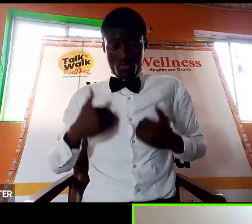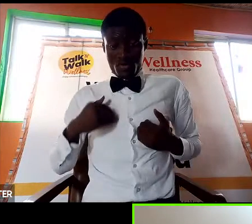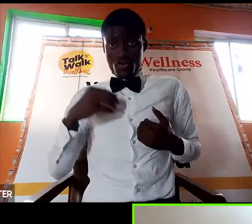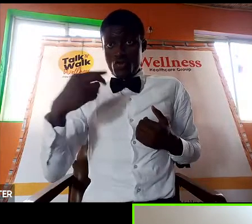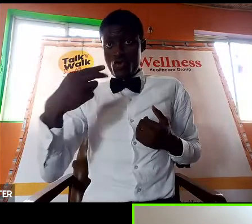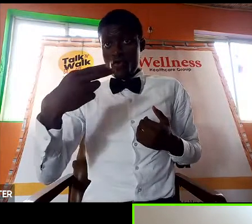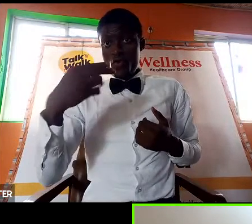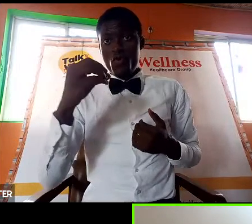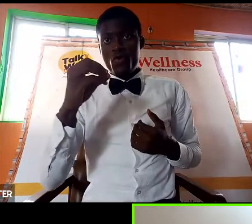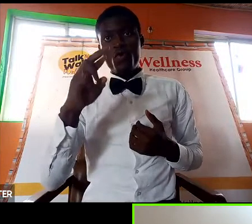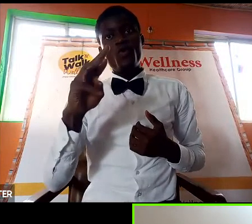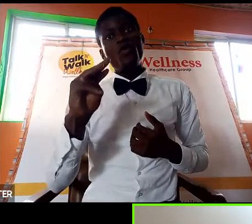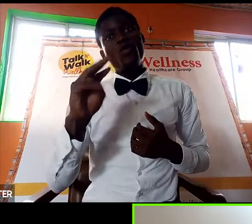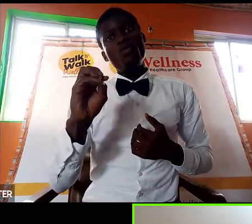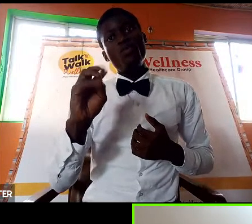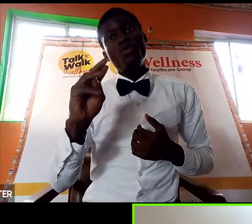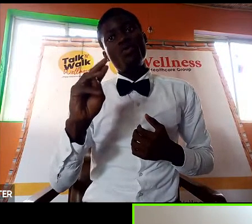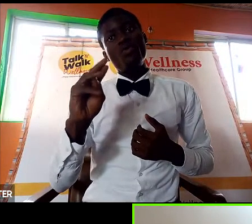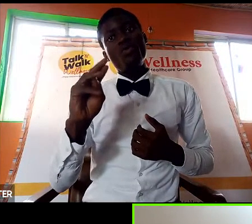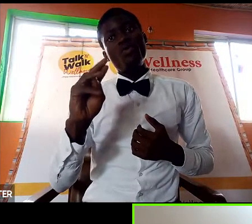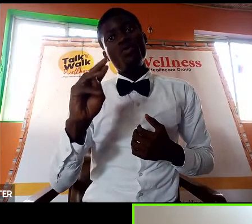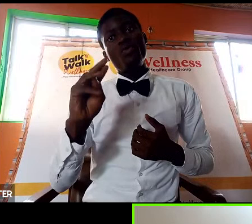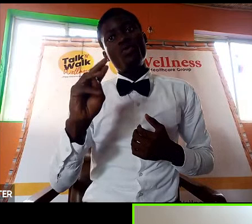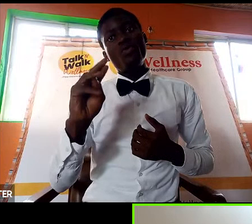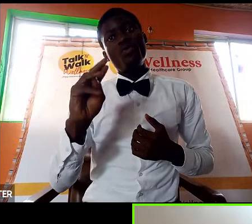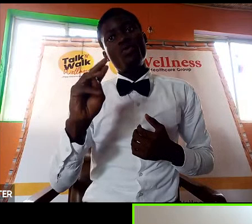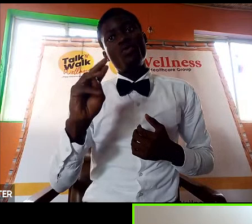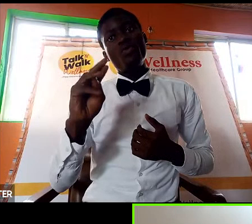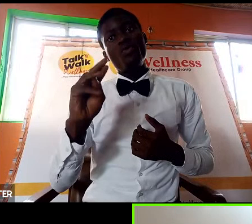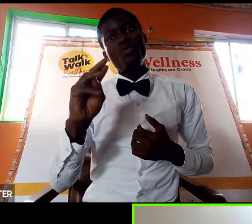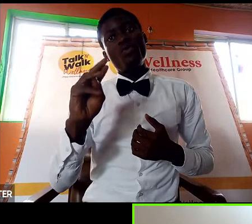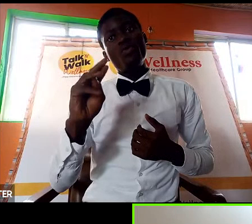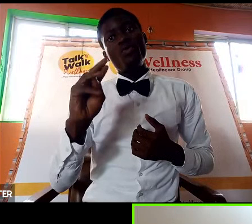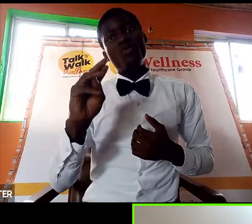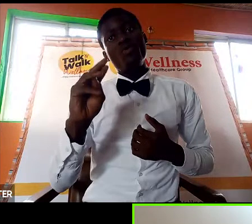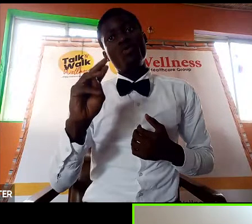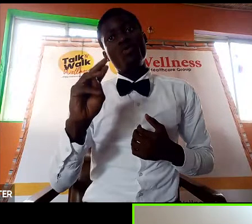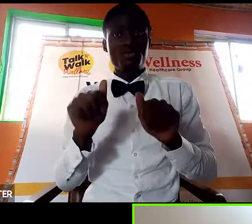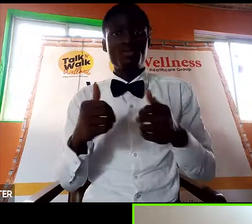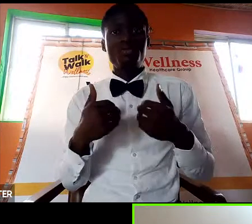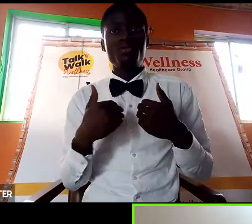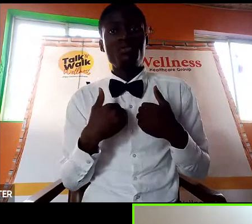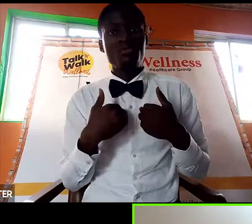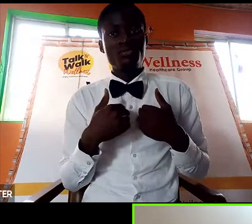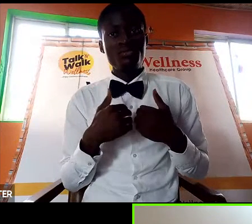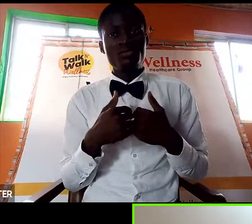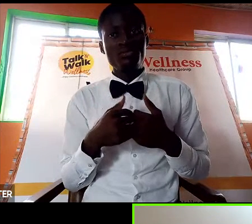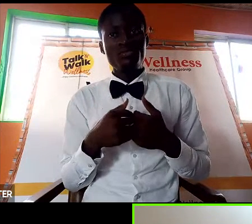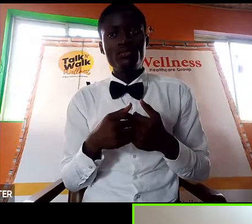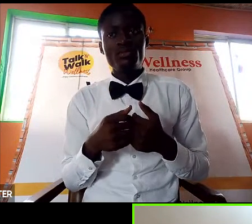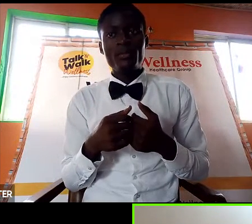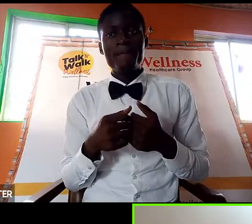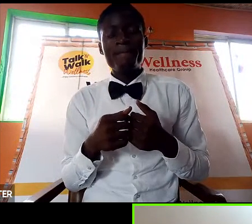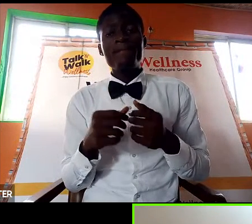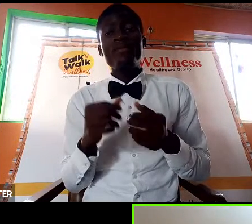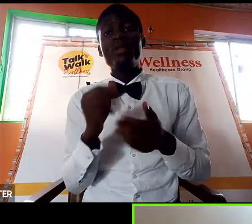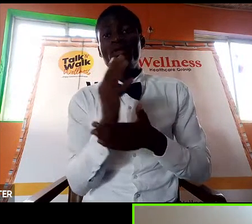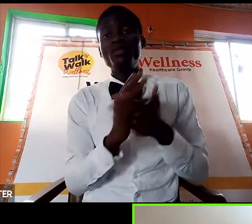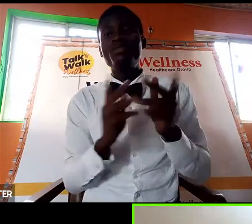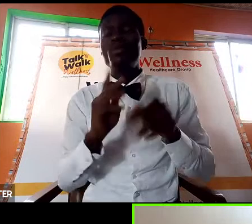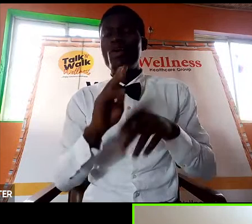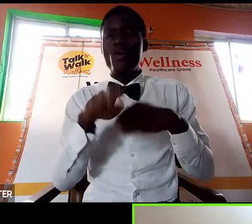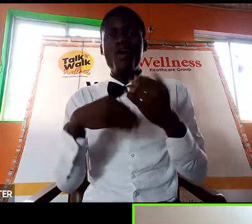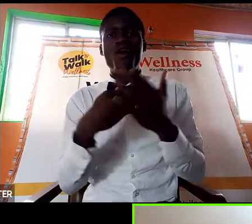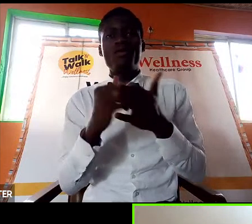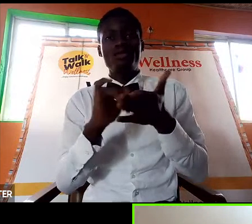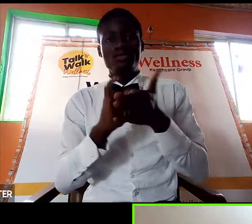could have unresolved trauma, post-traumatic stress disorder, childhood trauma, all of these factors. So the factors